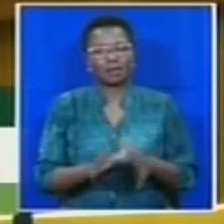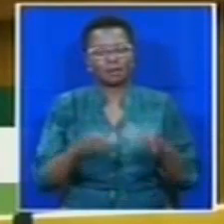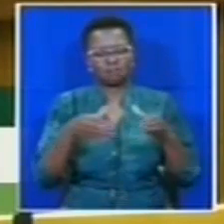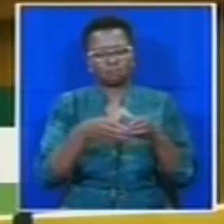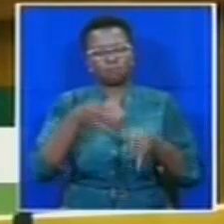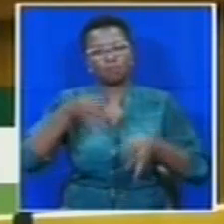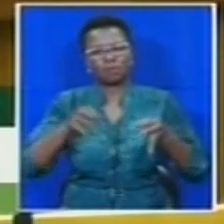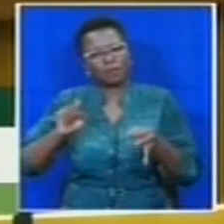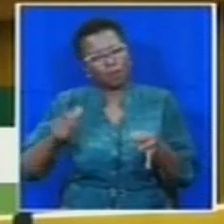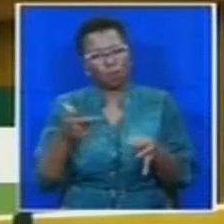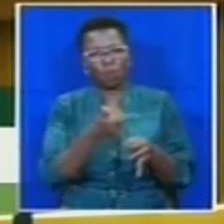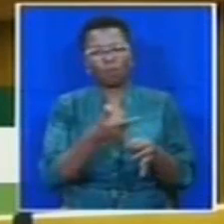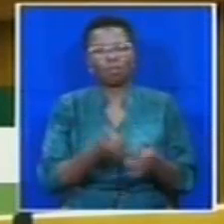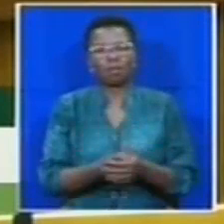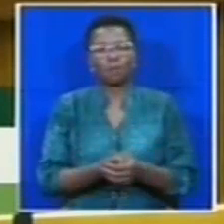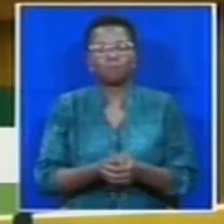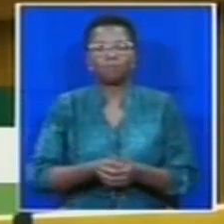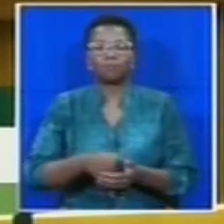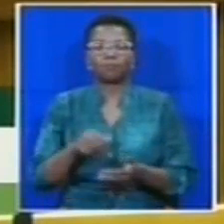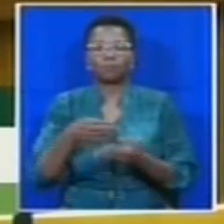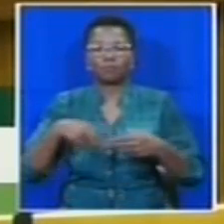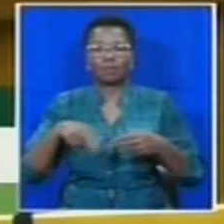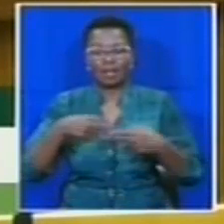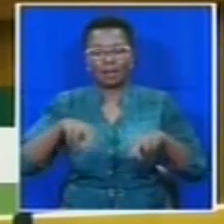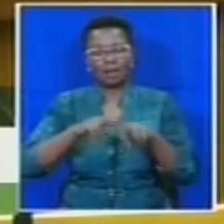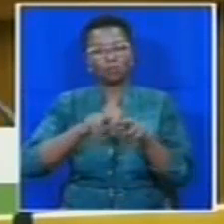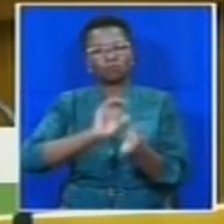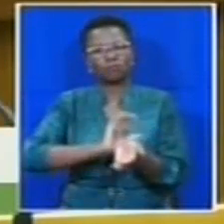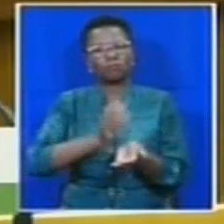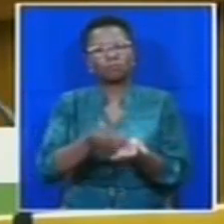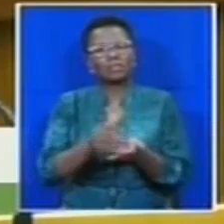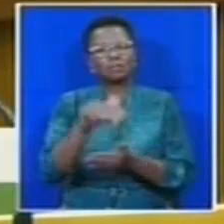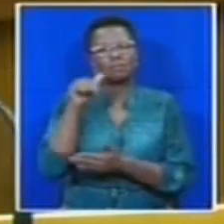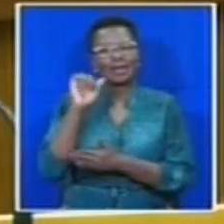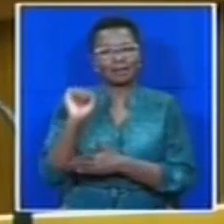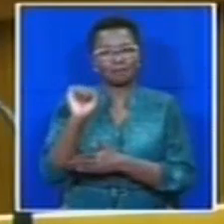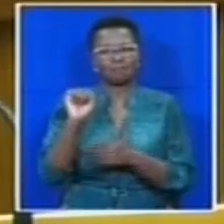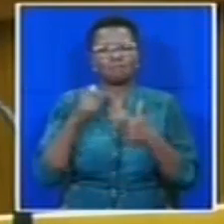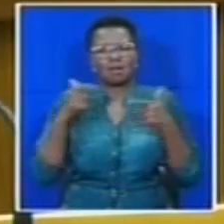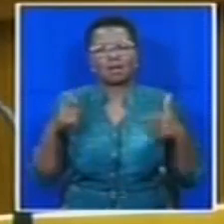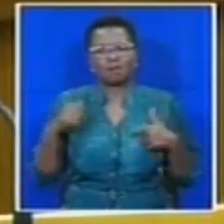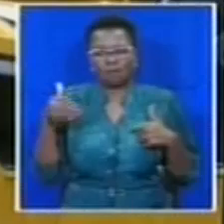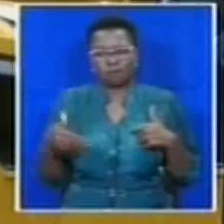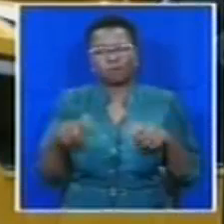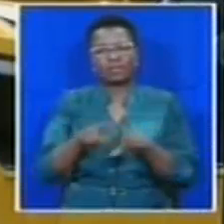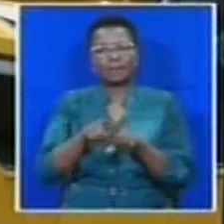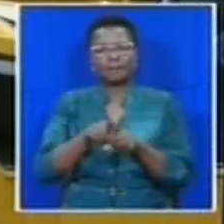parties, the Governor and Deputy Governors of the Reserve Bank, the MECs for